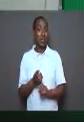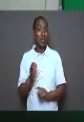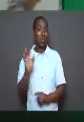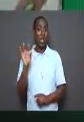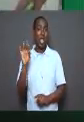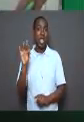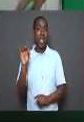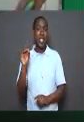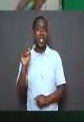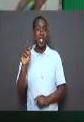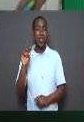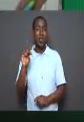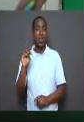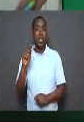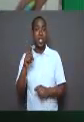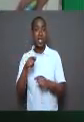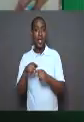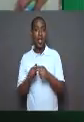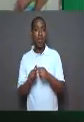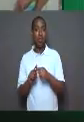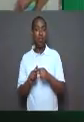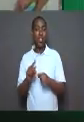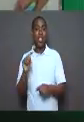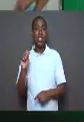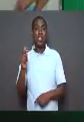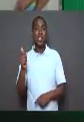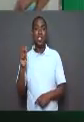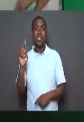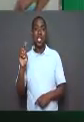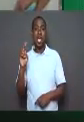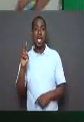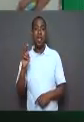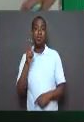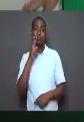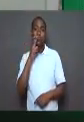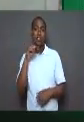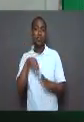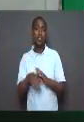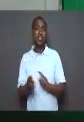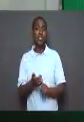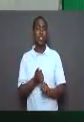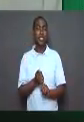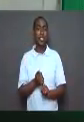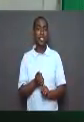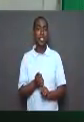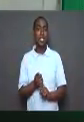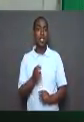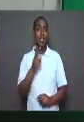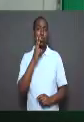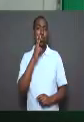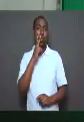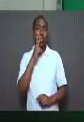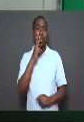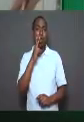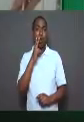of tar per cigarette. A sealed-off smoking machine is